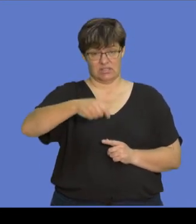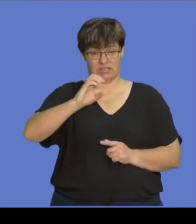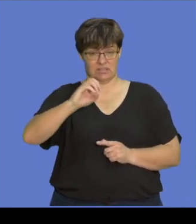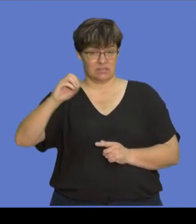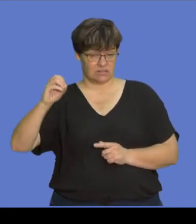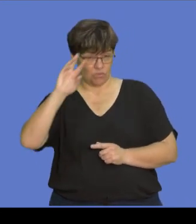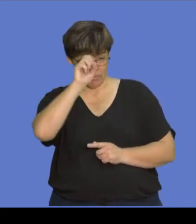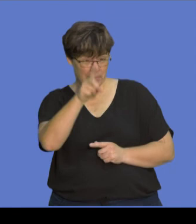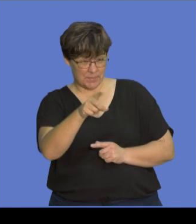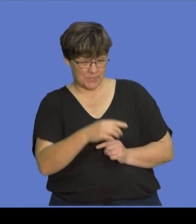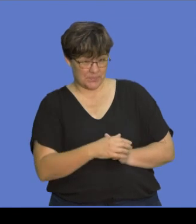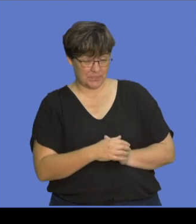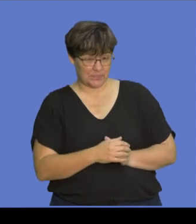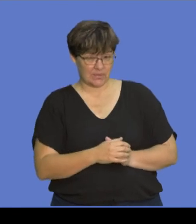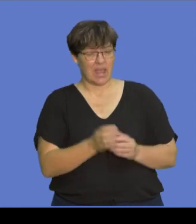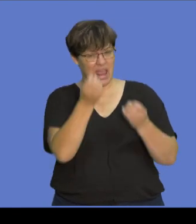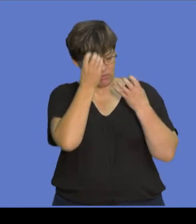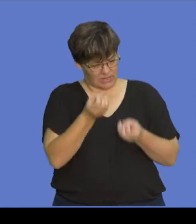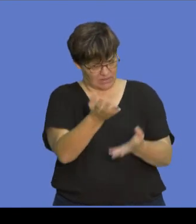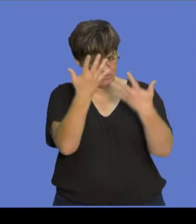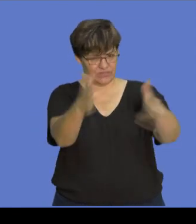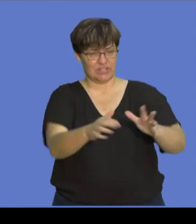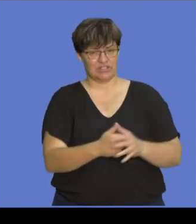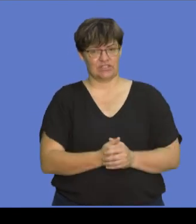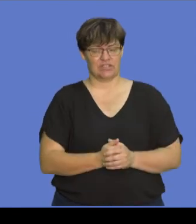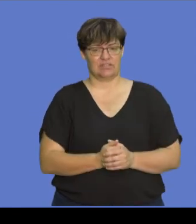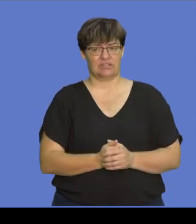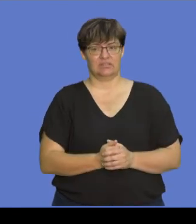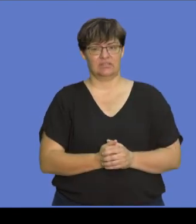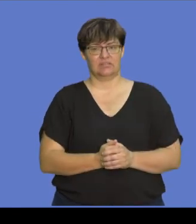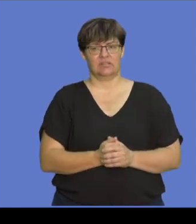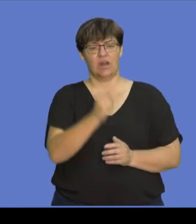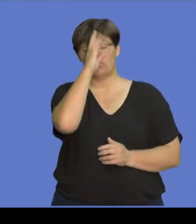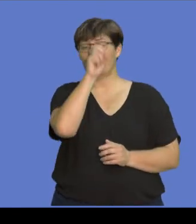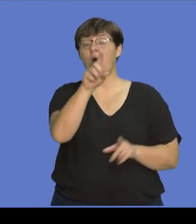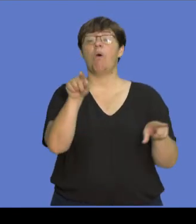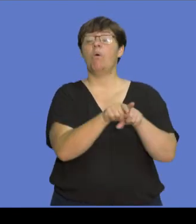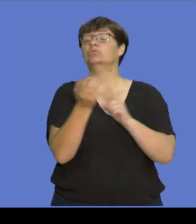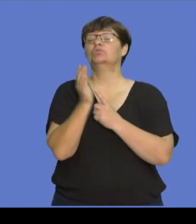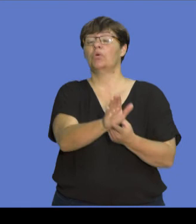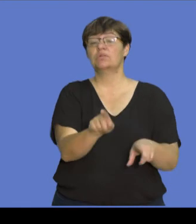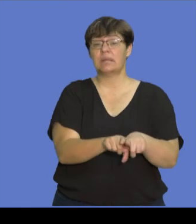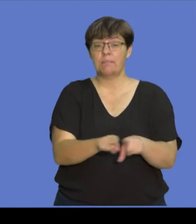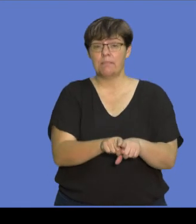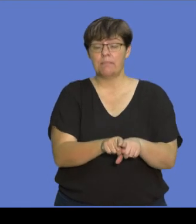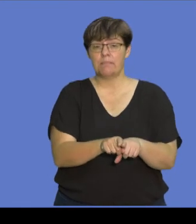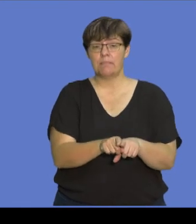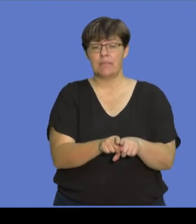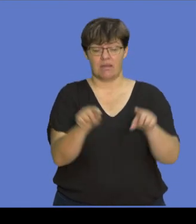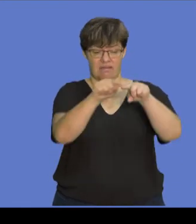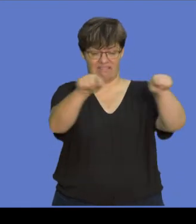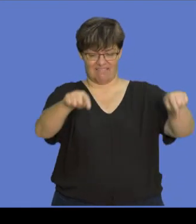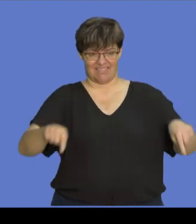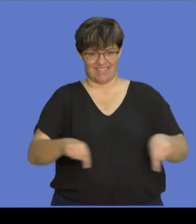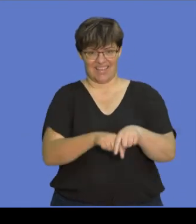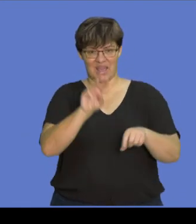recall? Right? Information given to you. We've been through this information. Remember, I also showed you the square meterage.